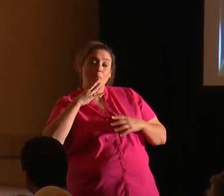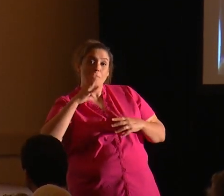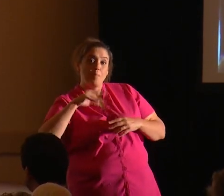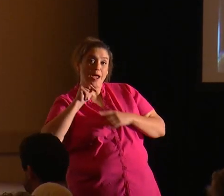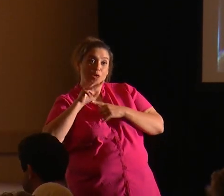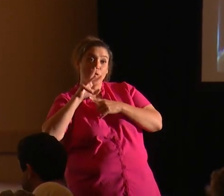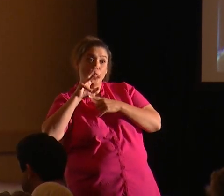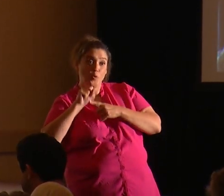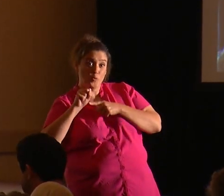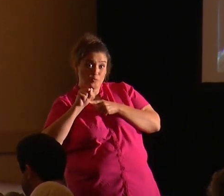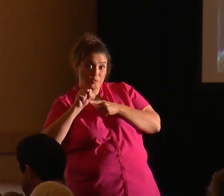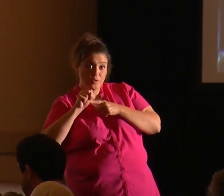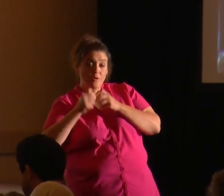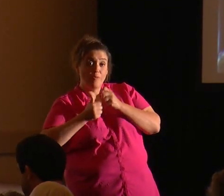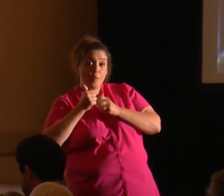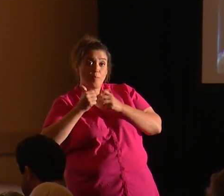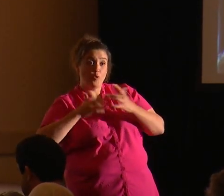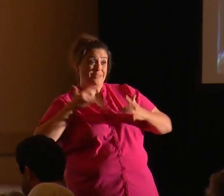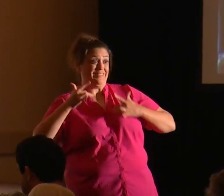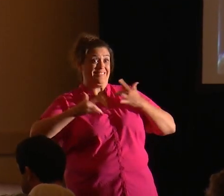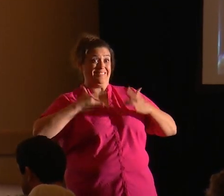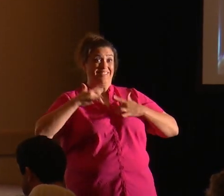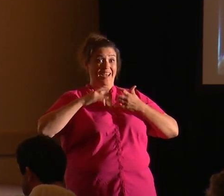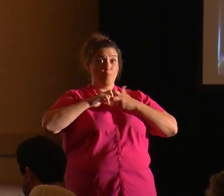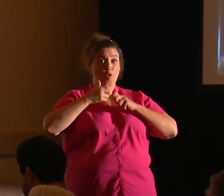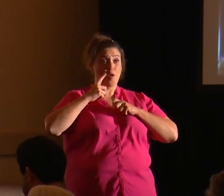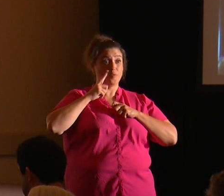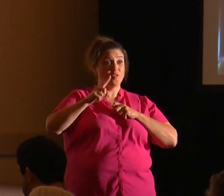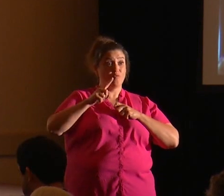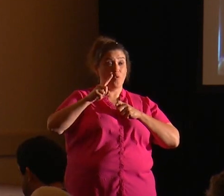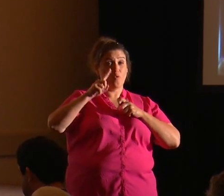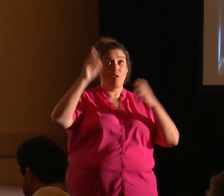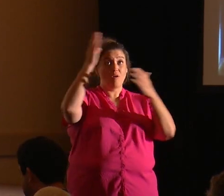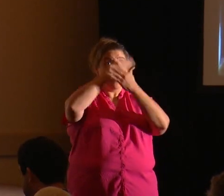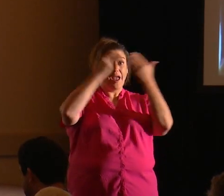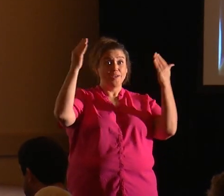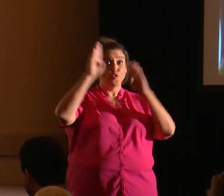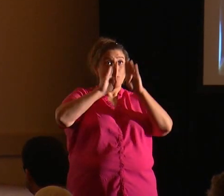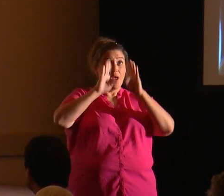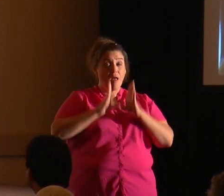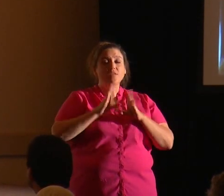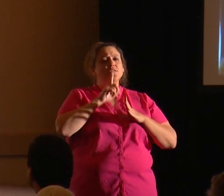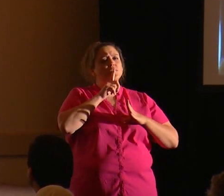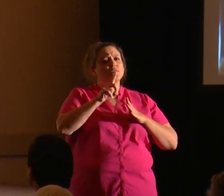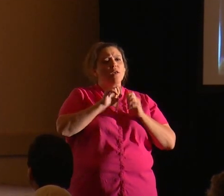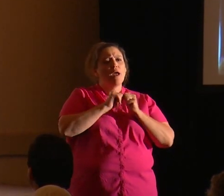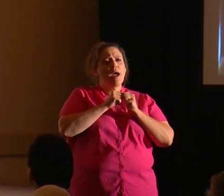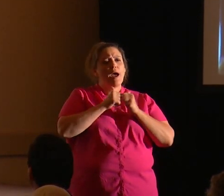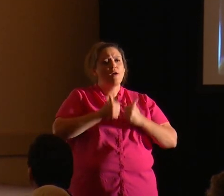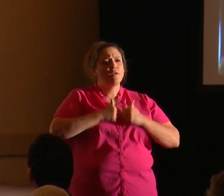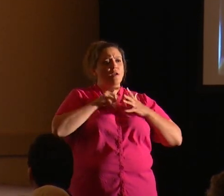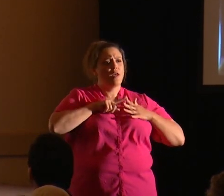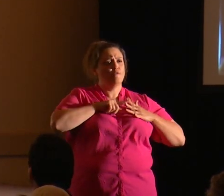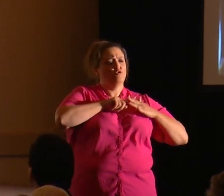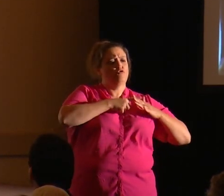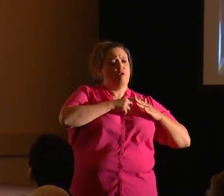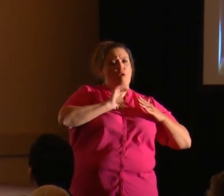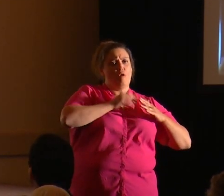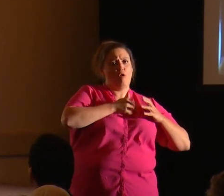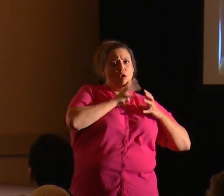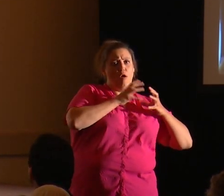The most exciting problems for astrobiologists, and many others too, are how did life originate on our planet,